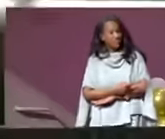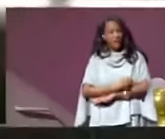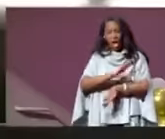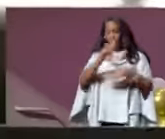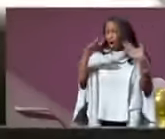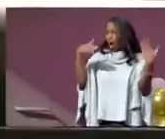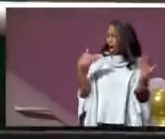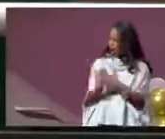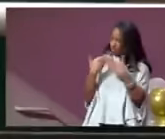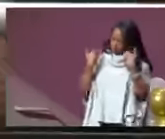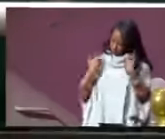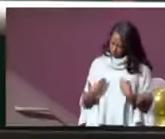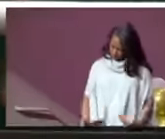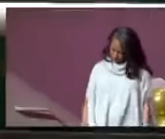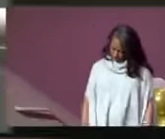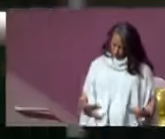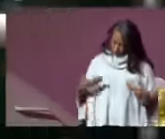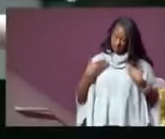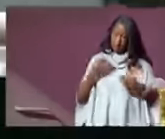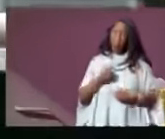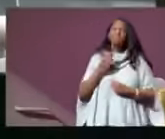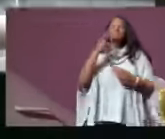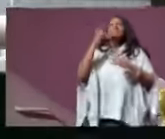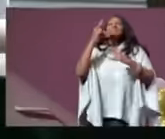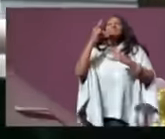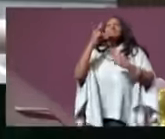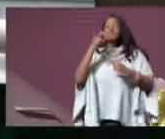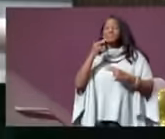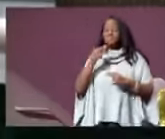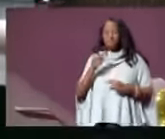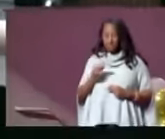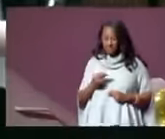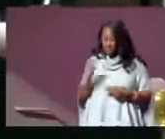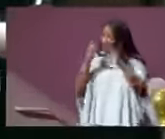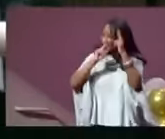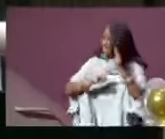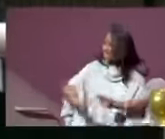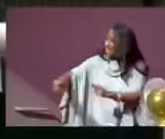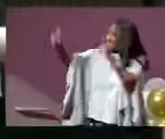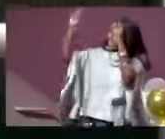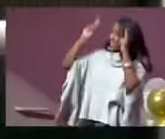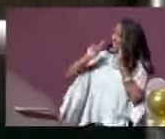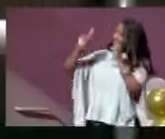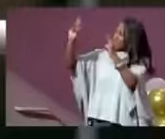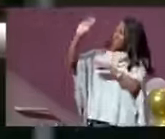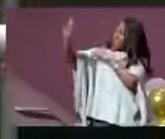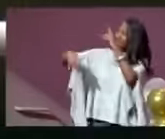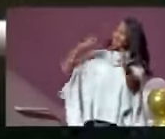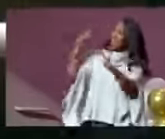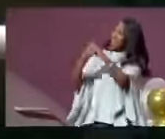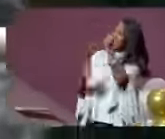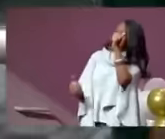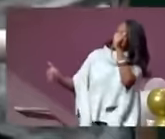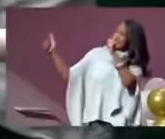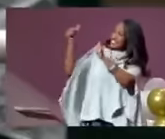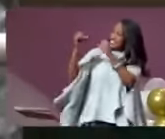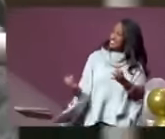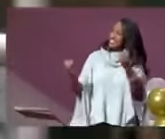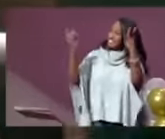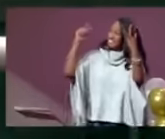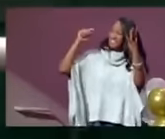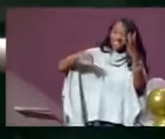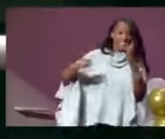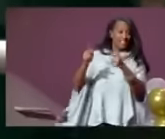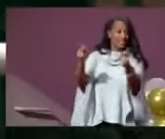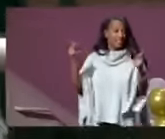bodies, with every breath in our bodies, we hallelujah your name. We make your name great in this place. King of